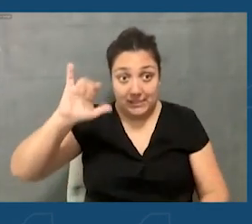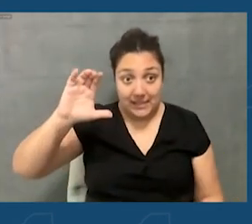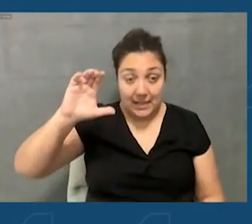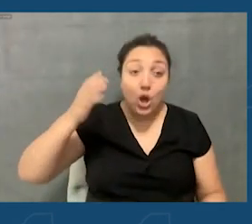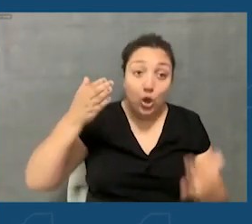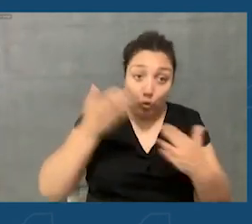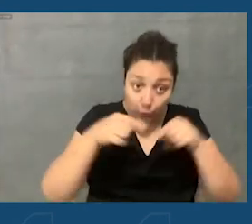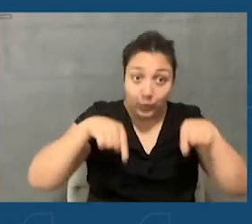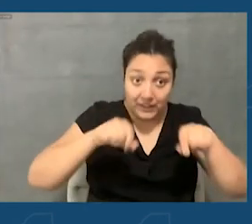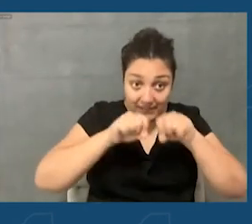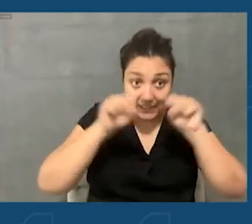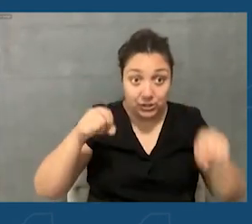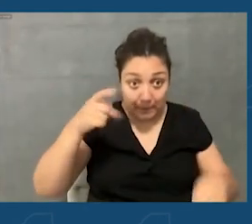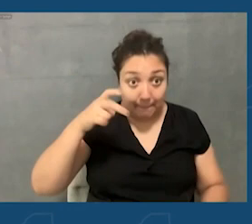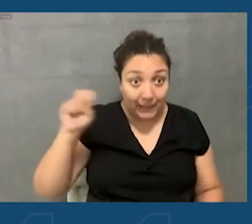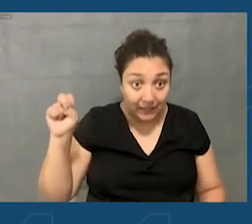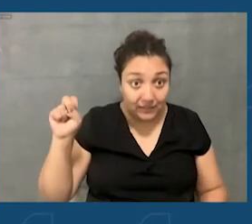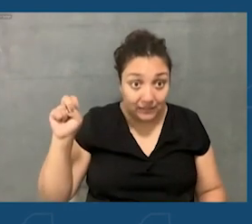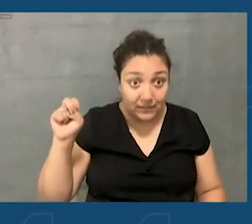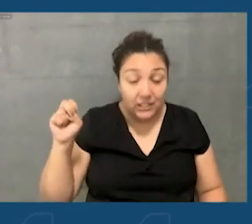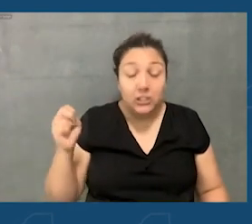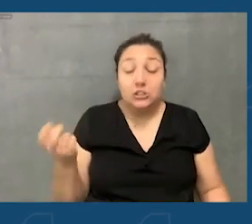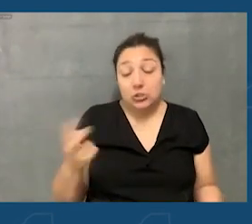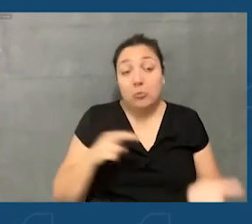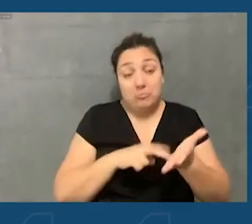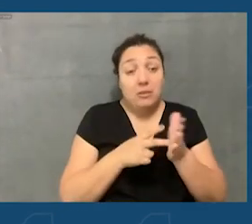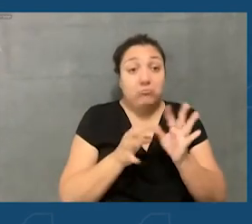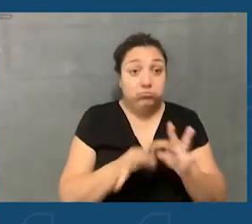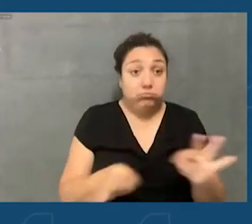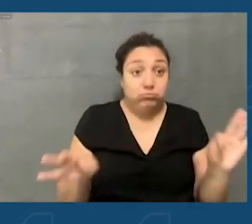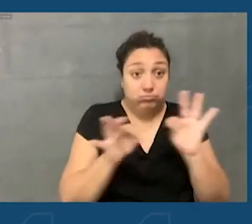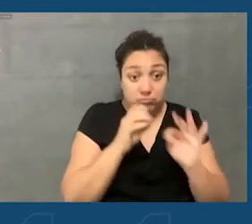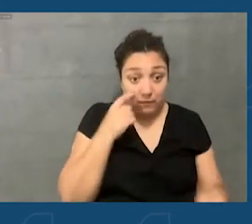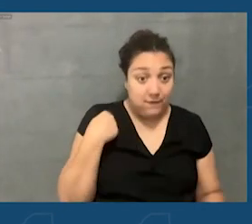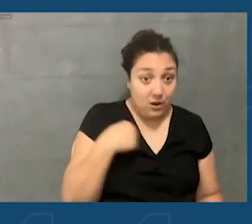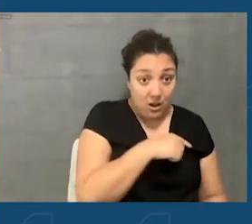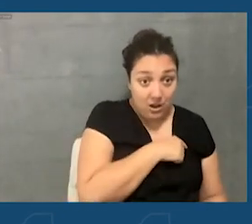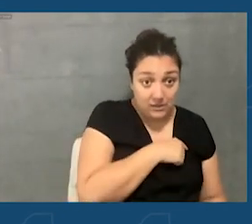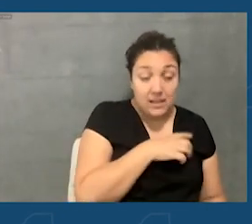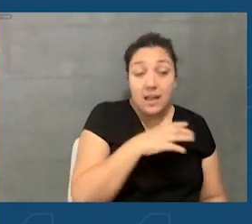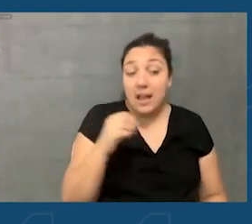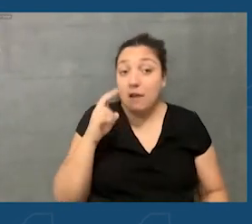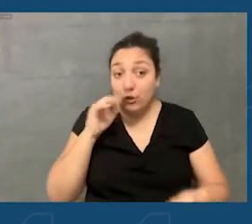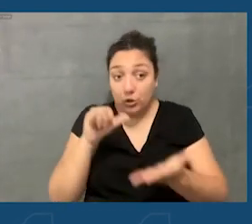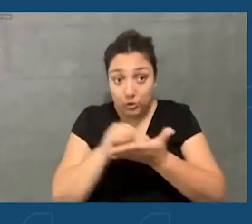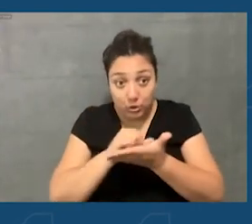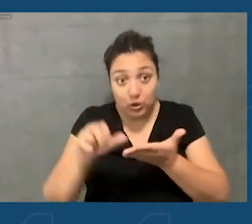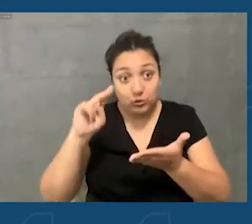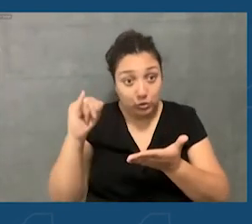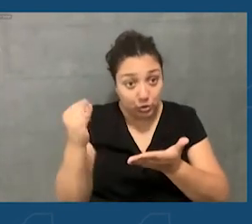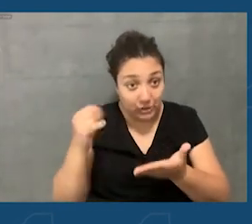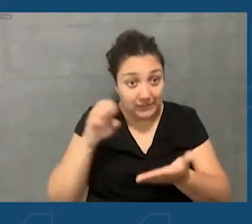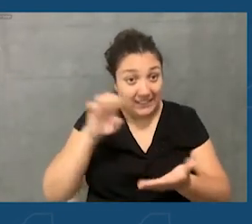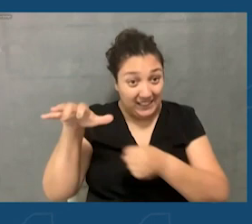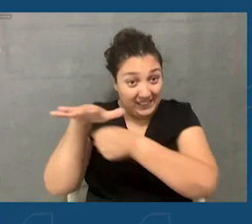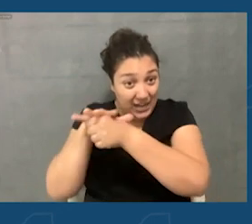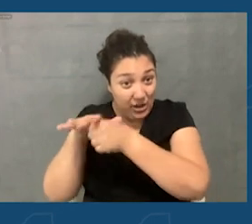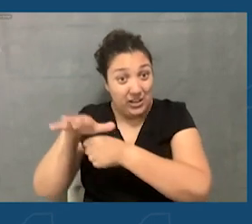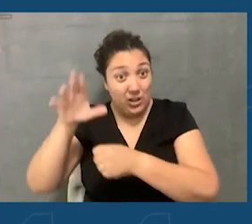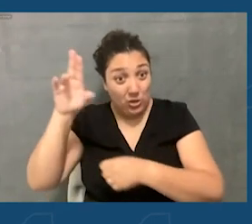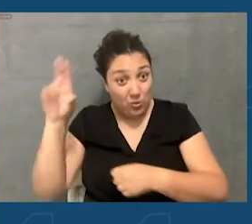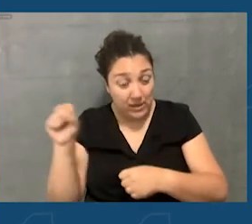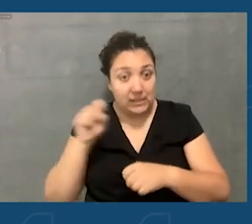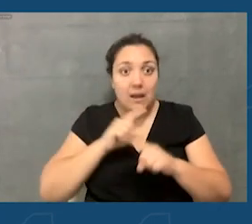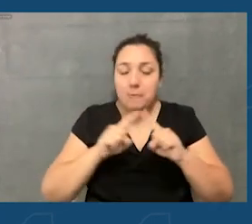station. It is absolutely critical, not just to us and not just to the New York, New Jersey region and to the East Coast of the United States, but the